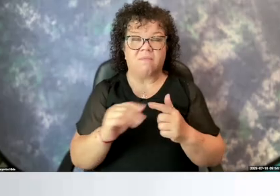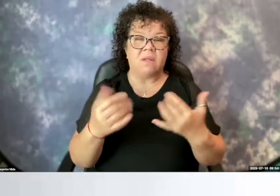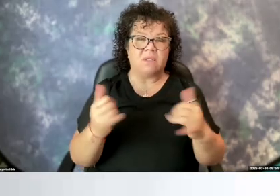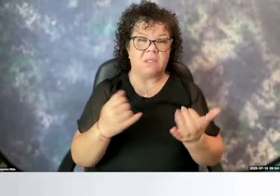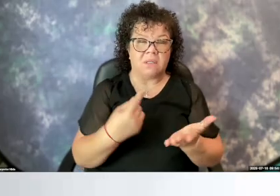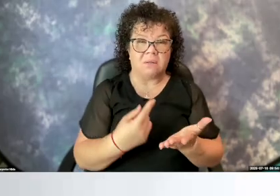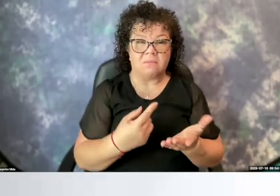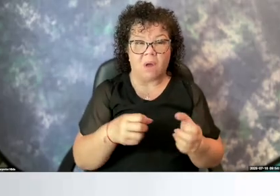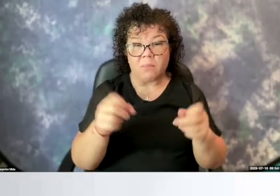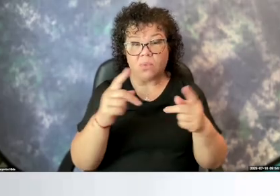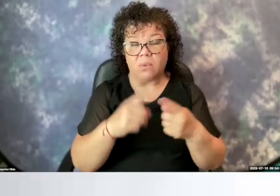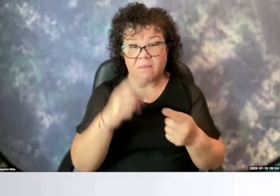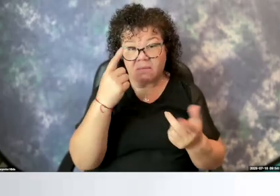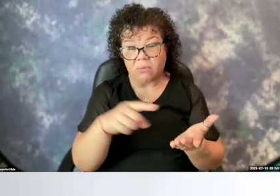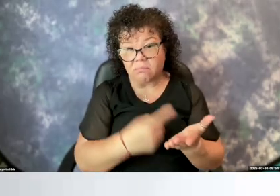still discuss,